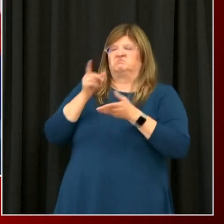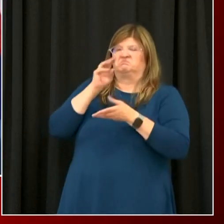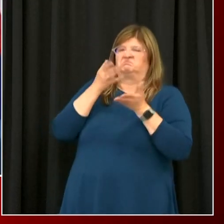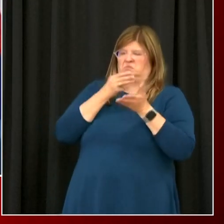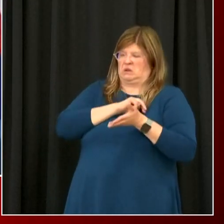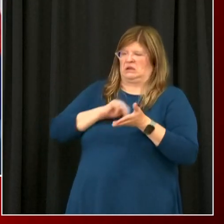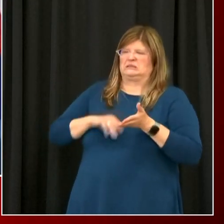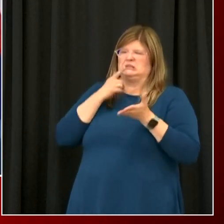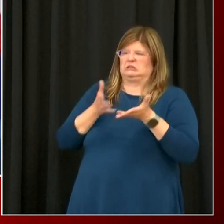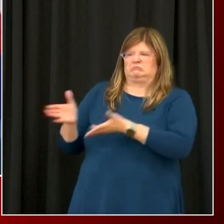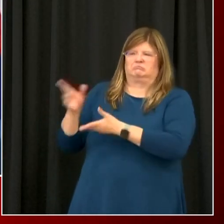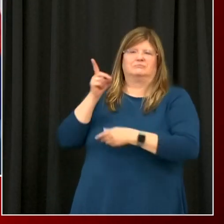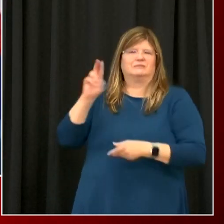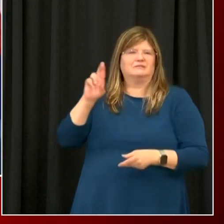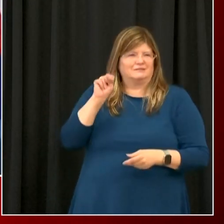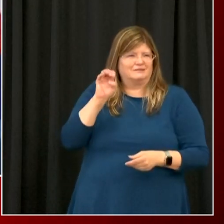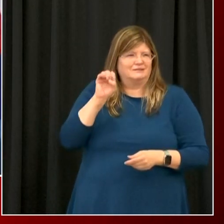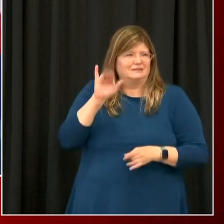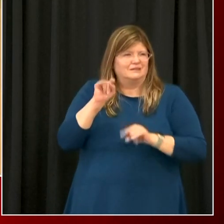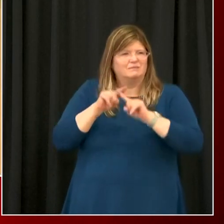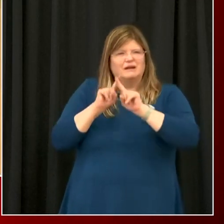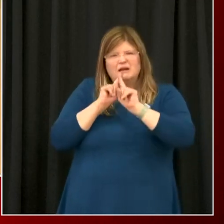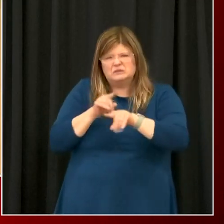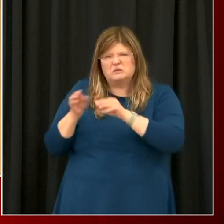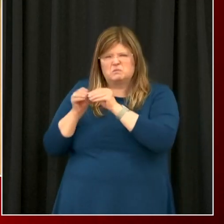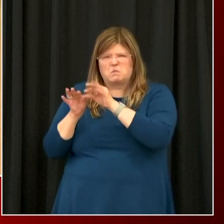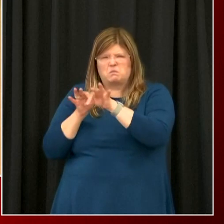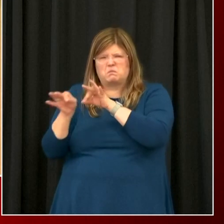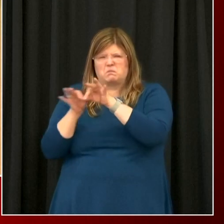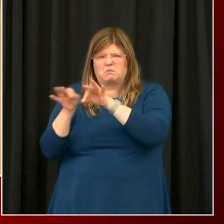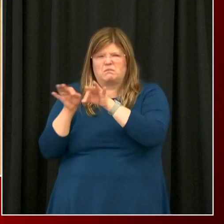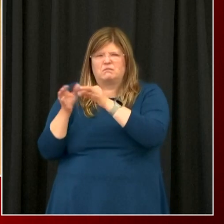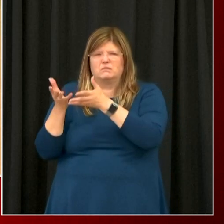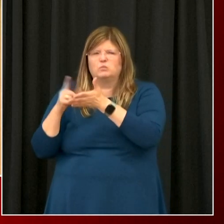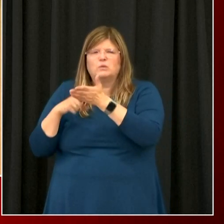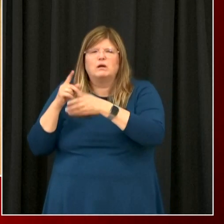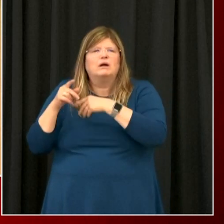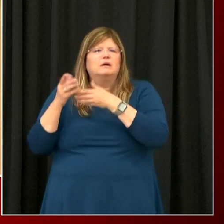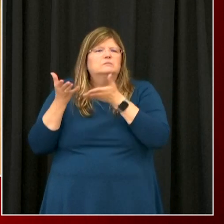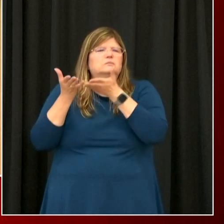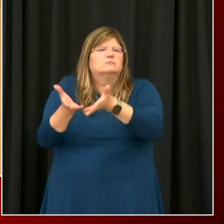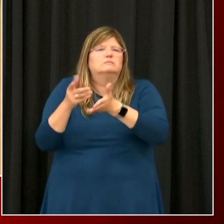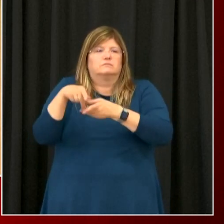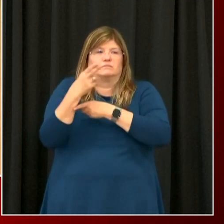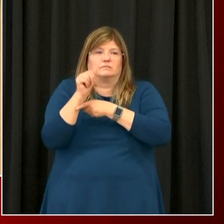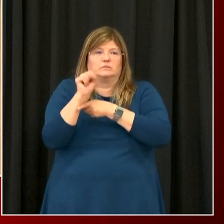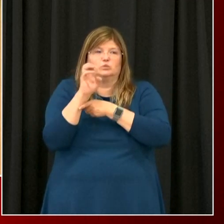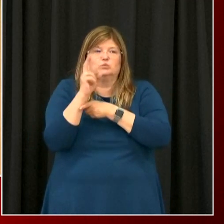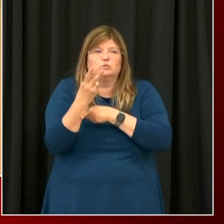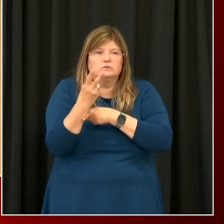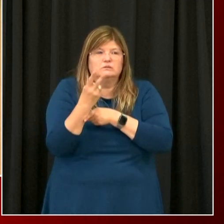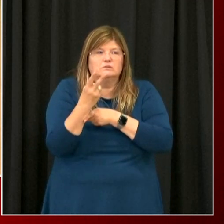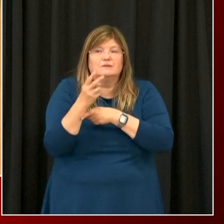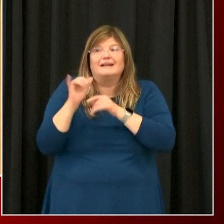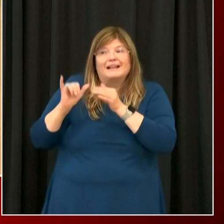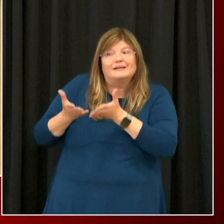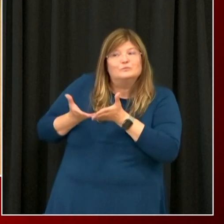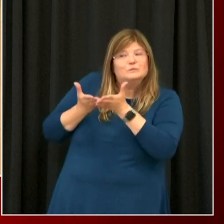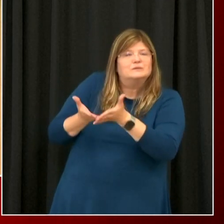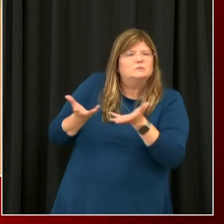of the highlights of recommendations from phase 2. And you're right to say they are recommendations. I have